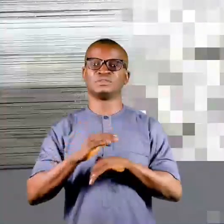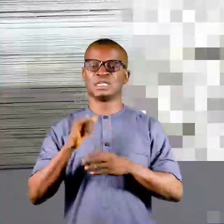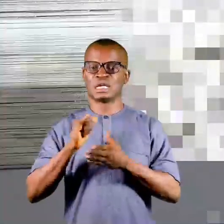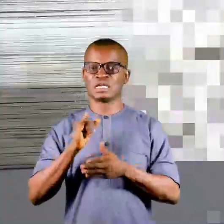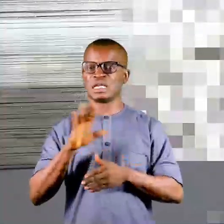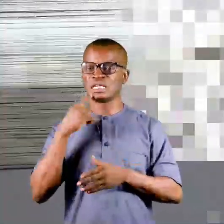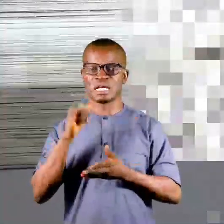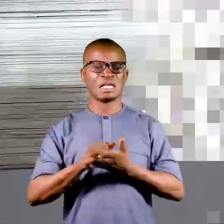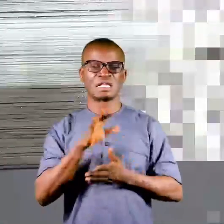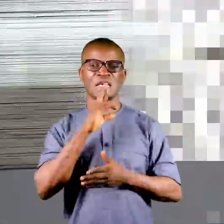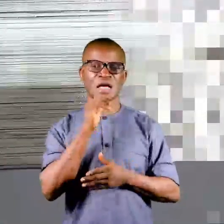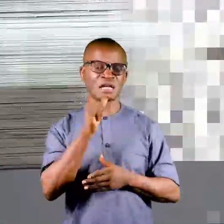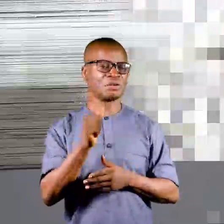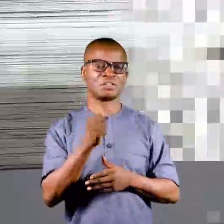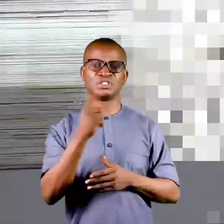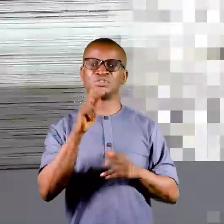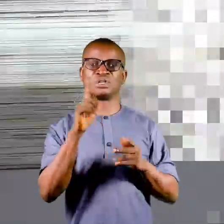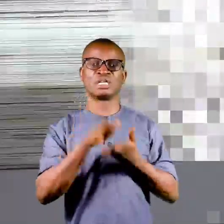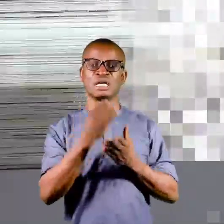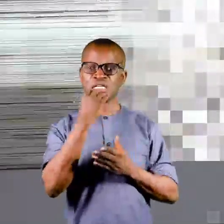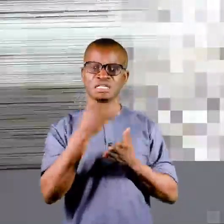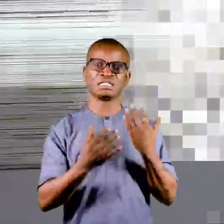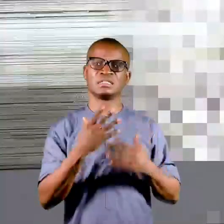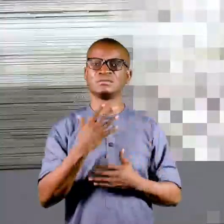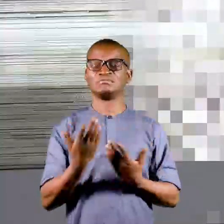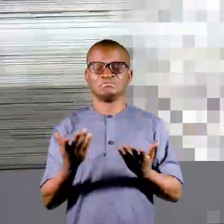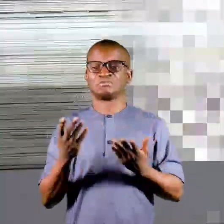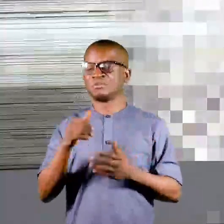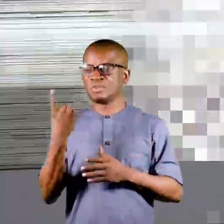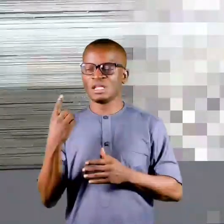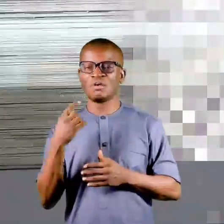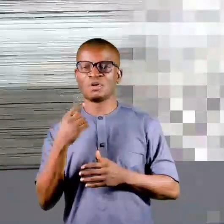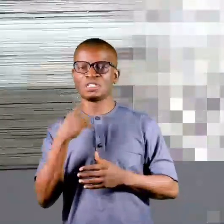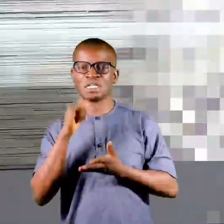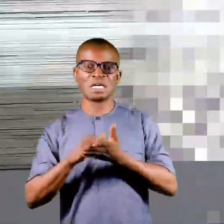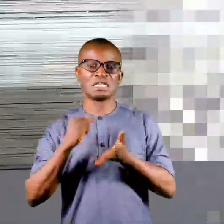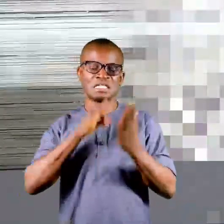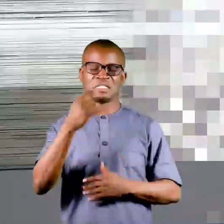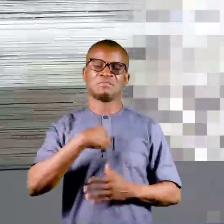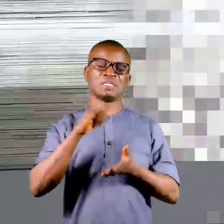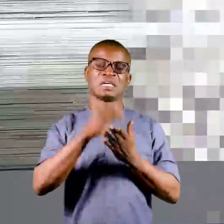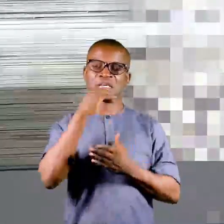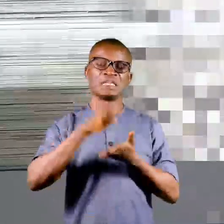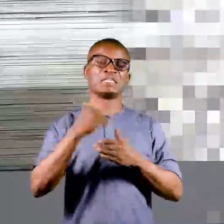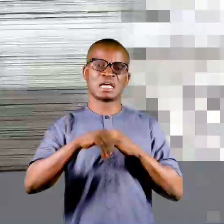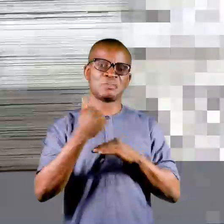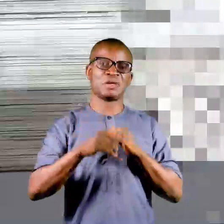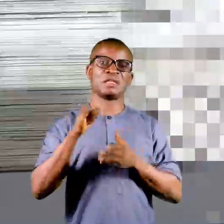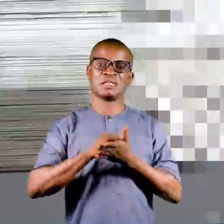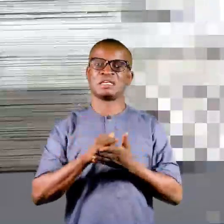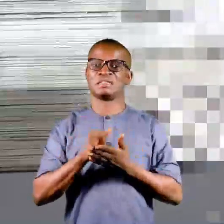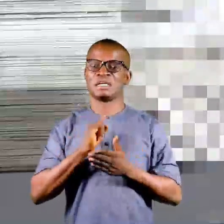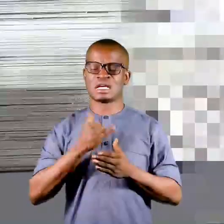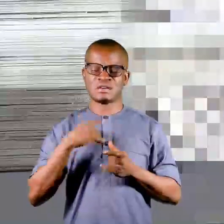we are not the one that eat it, that Mommy should leave them, they should not be there. And mother now said that she knew that it's been that eat the bread, that this